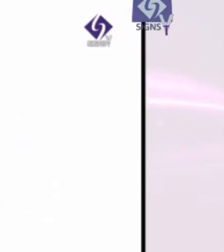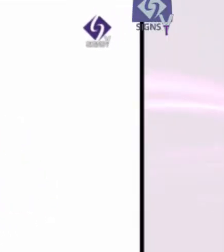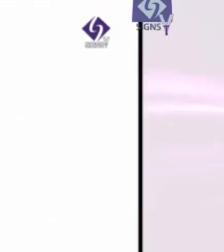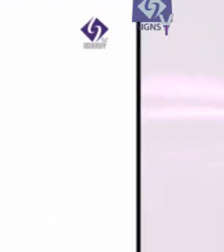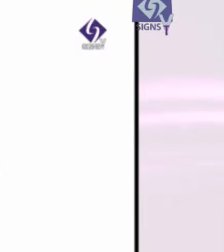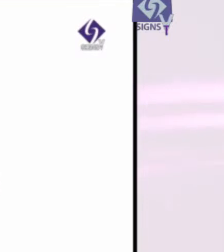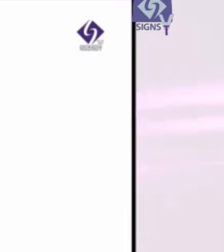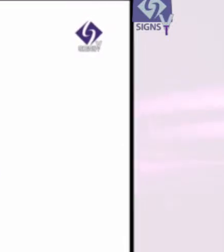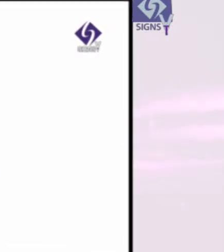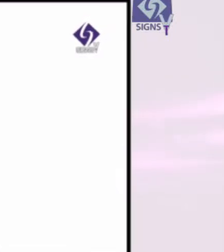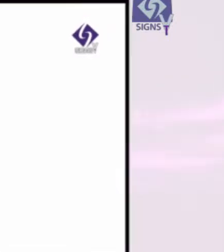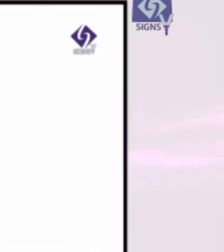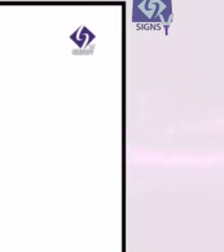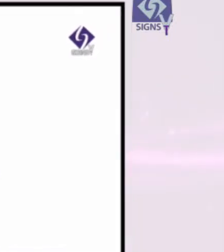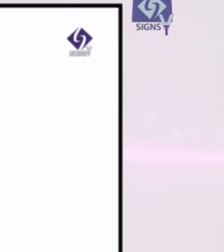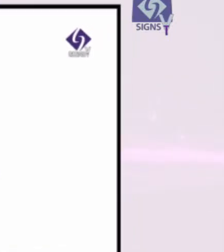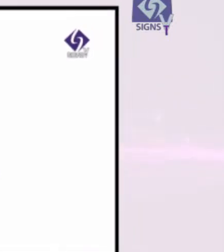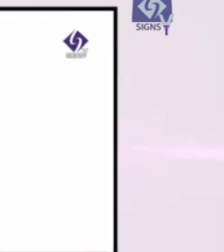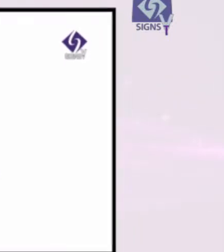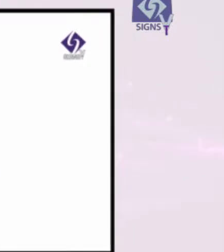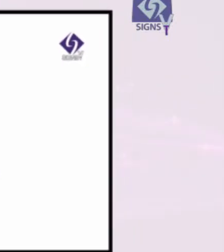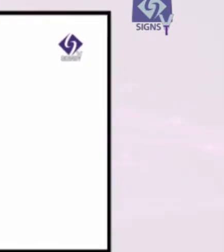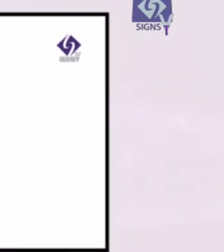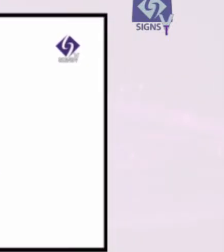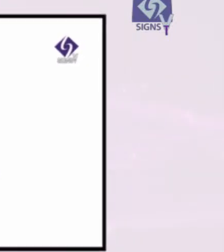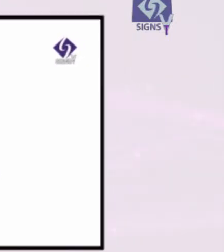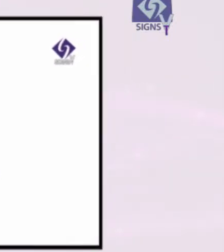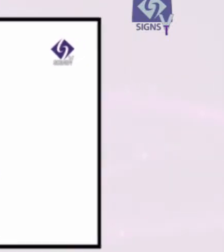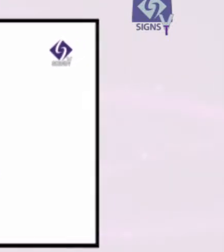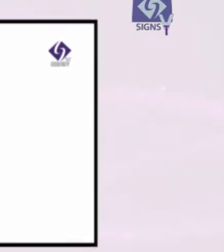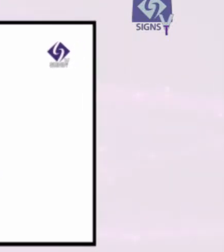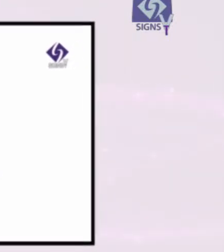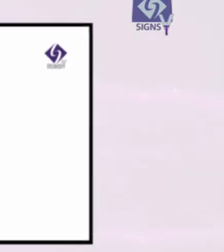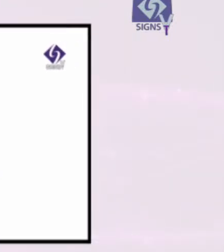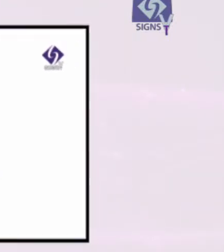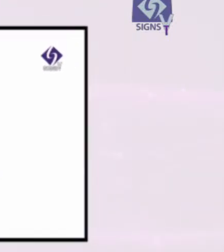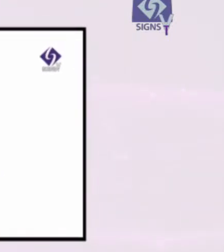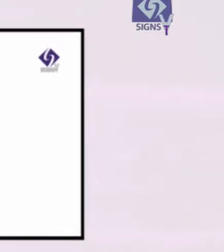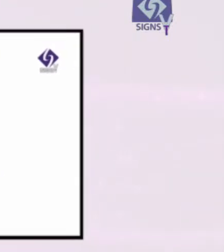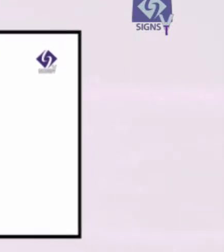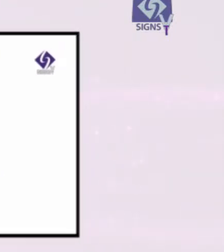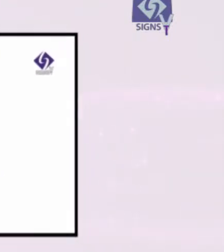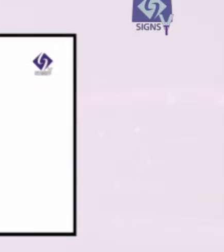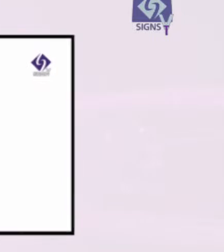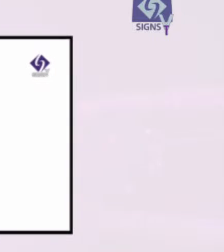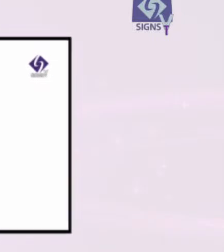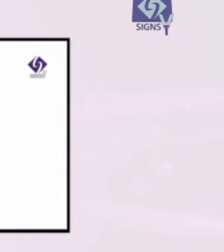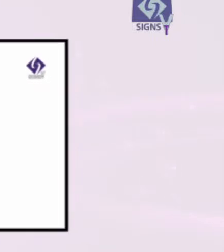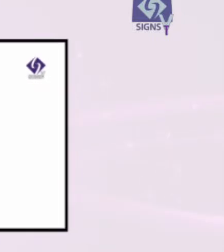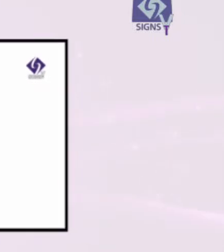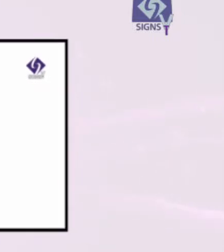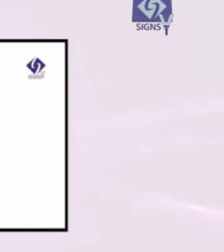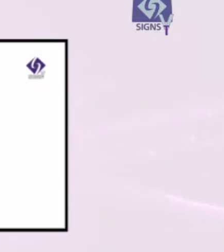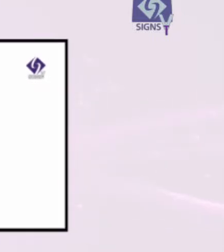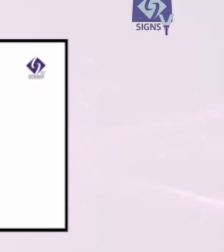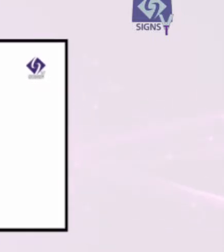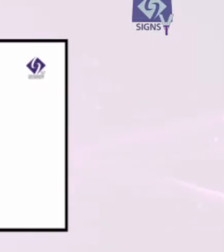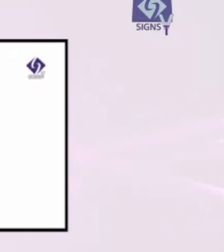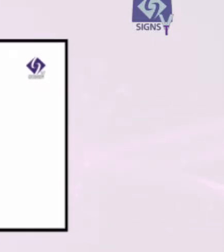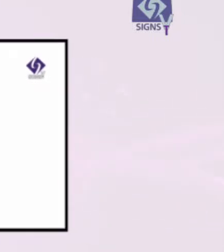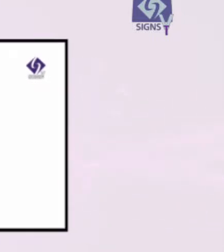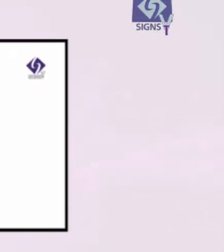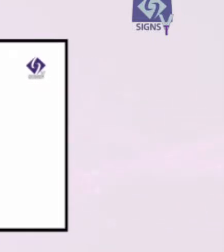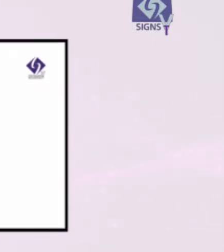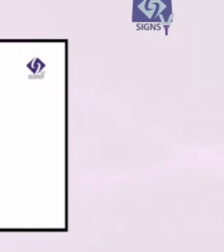to harness their talents by supporting their creativity and, by extension, reducing discrimination, social stigma,